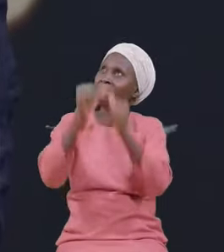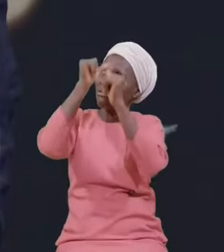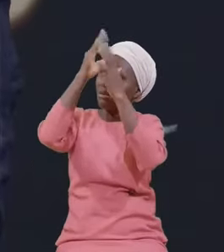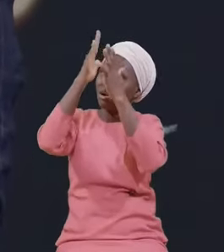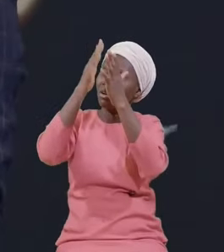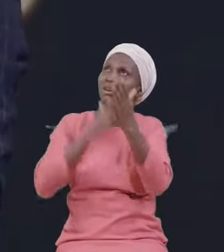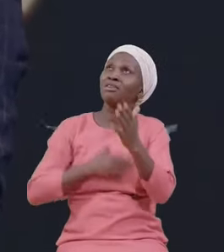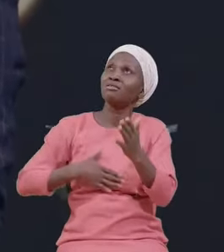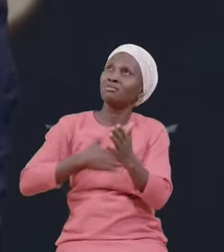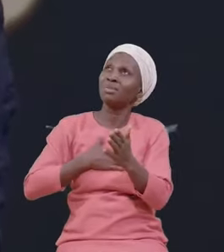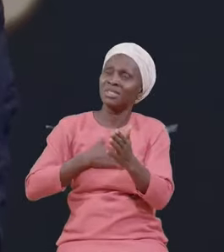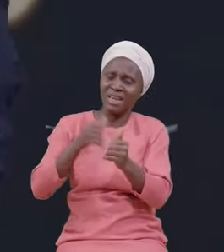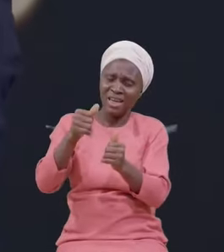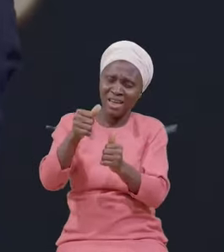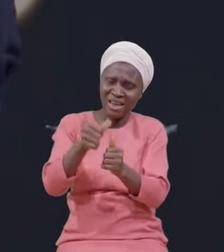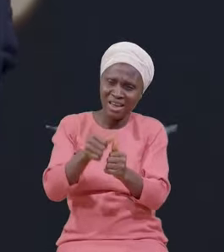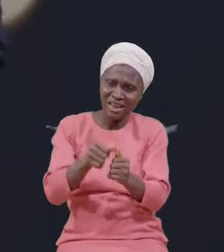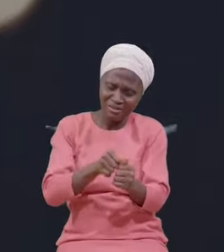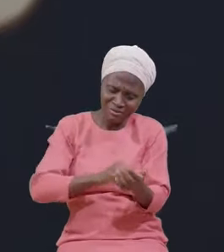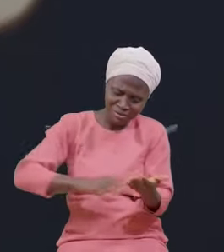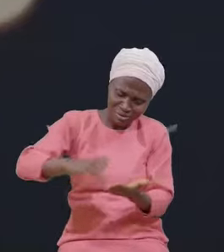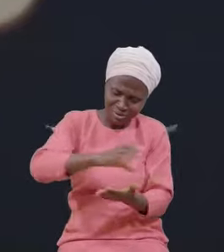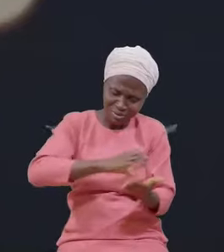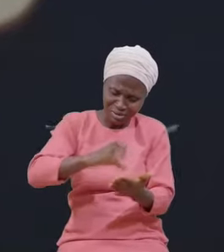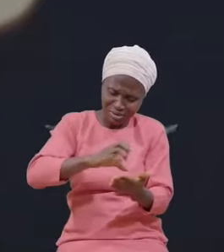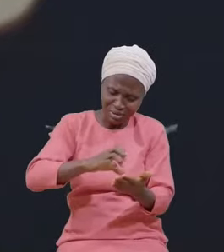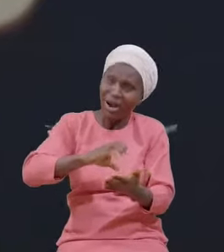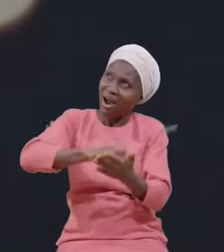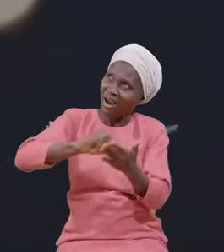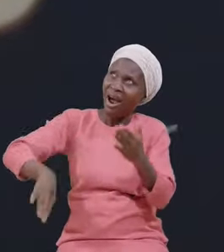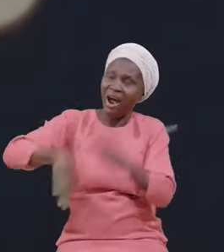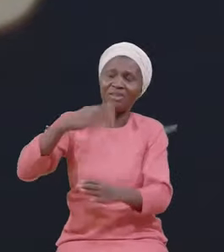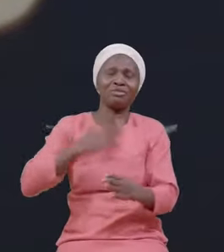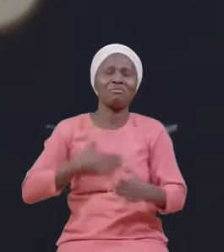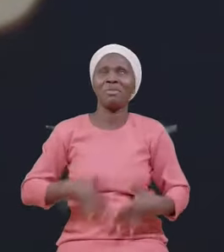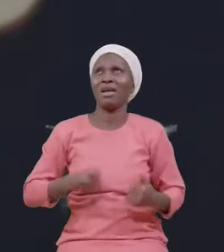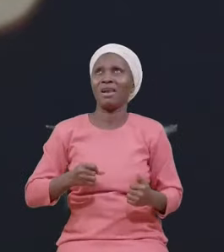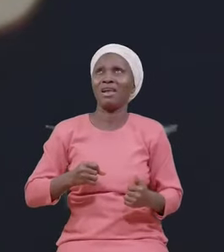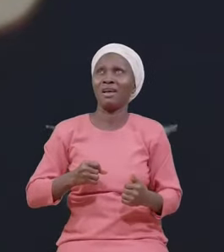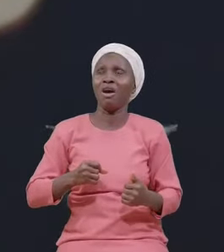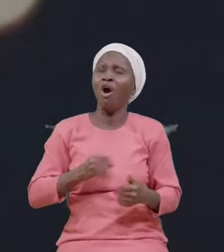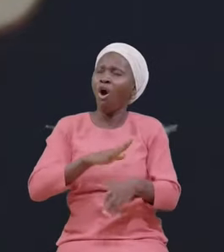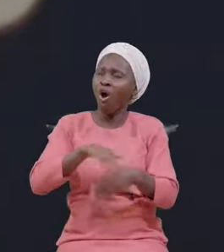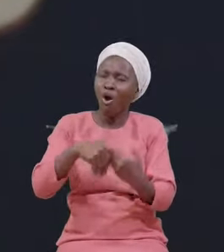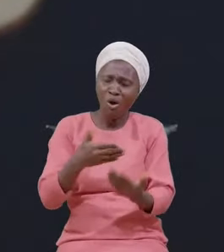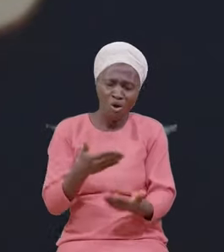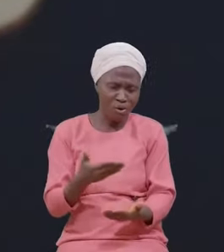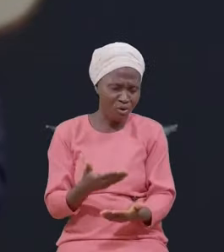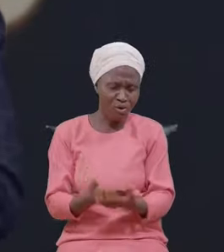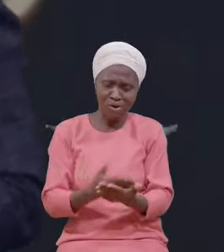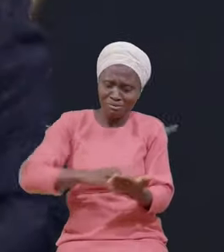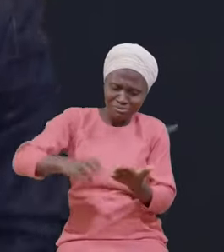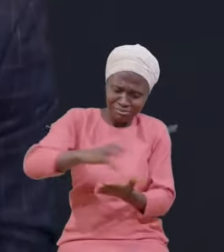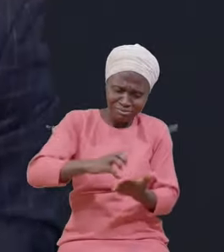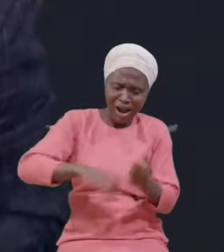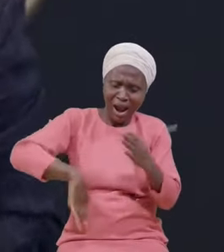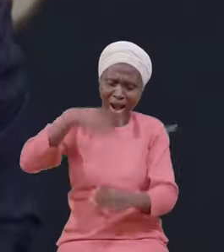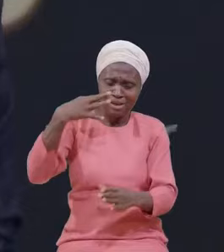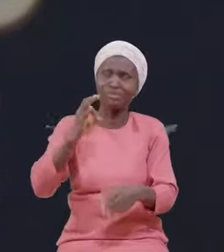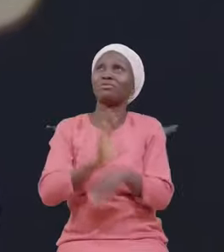elderliness in my life in my family and in our church every form